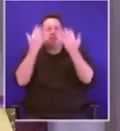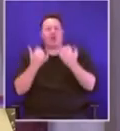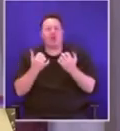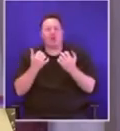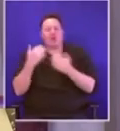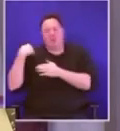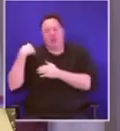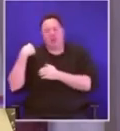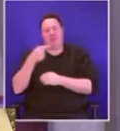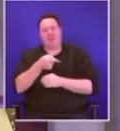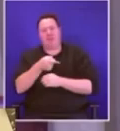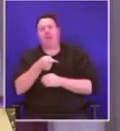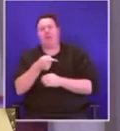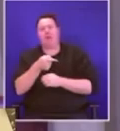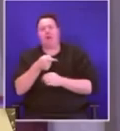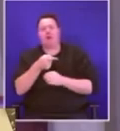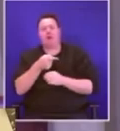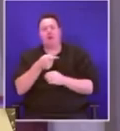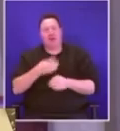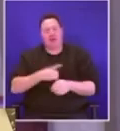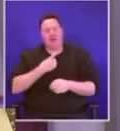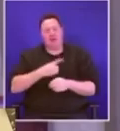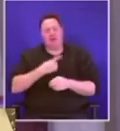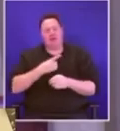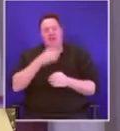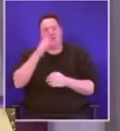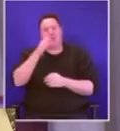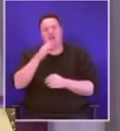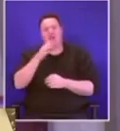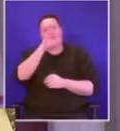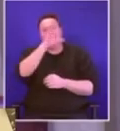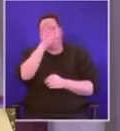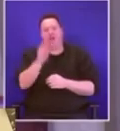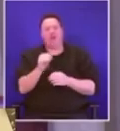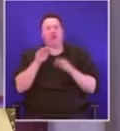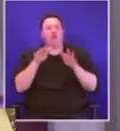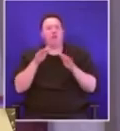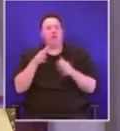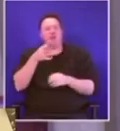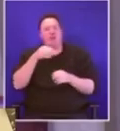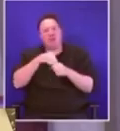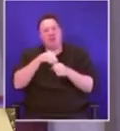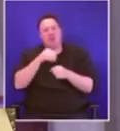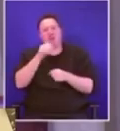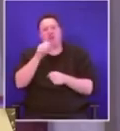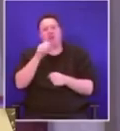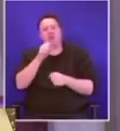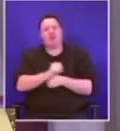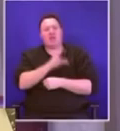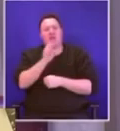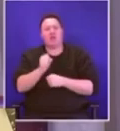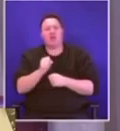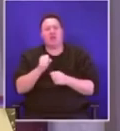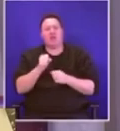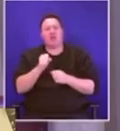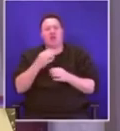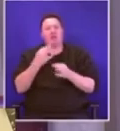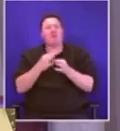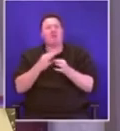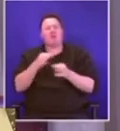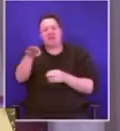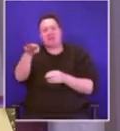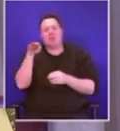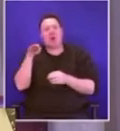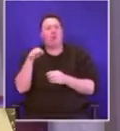minister who compromises the dignity of African nationals in this country, in particular Zimbabweans, through